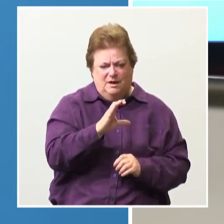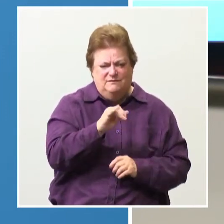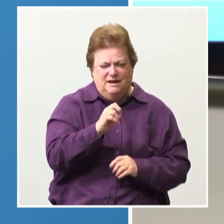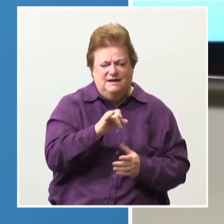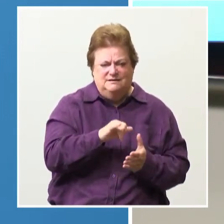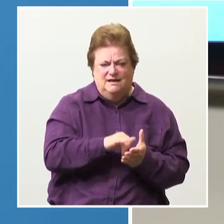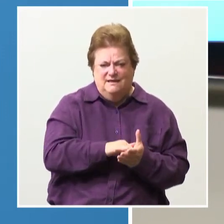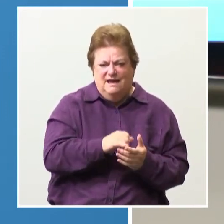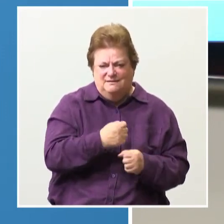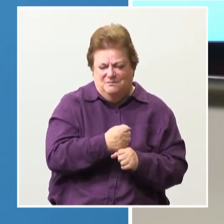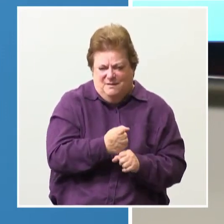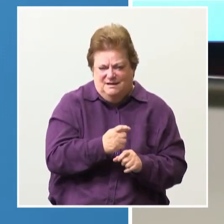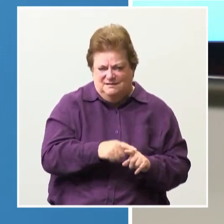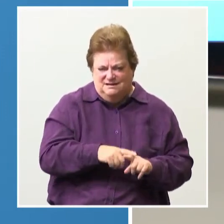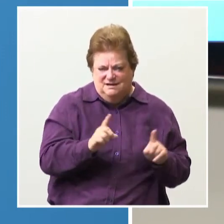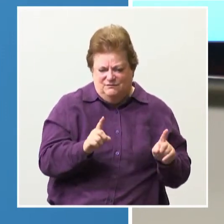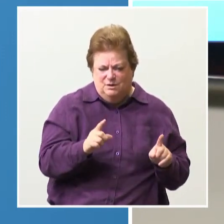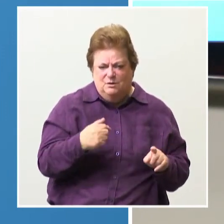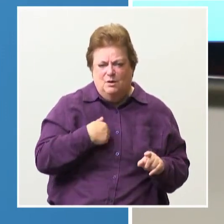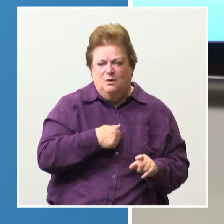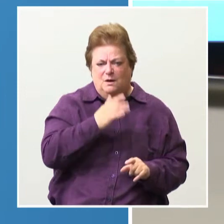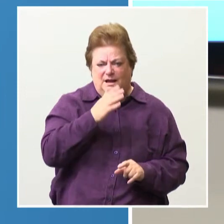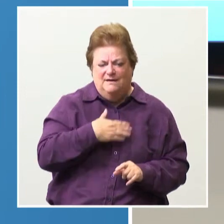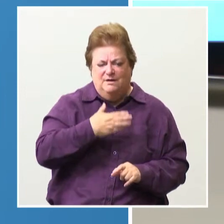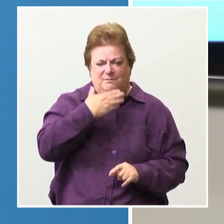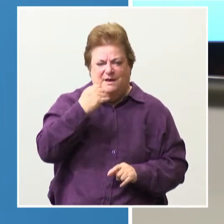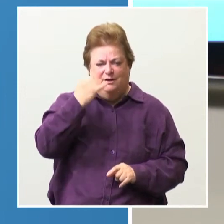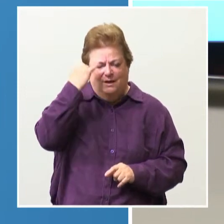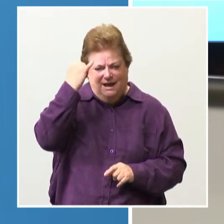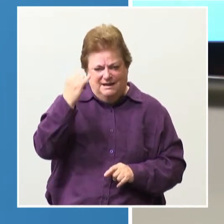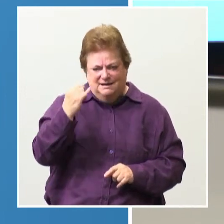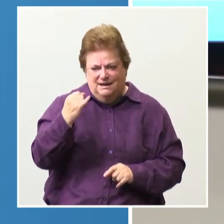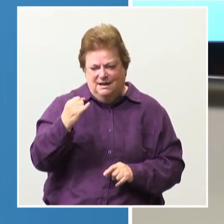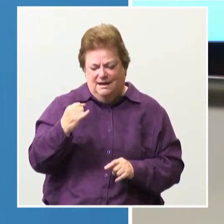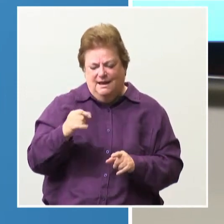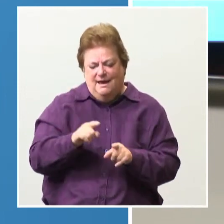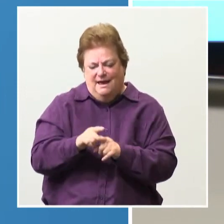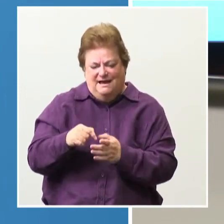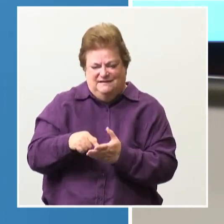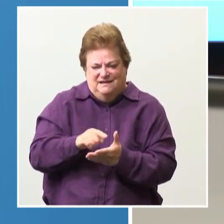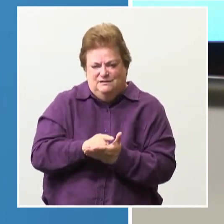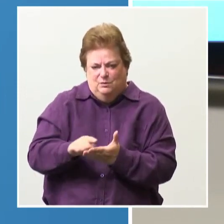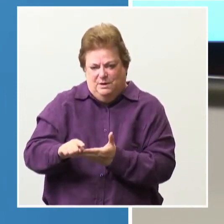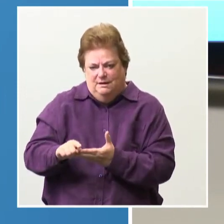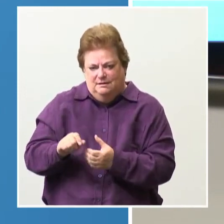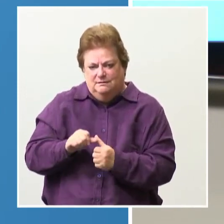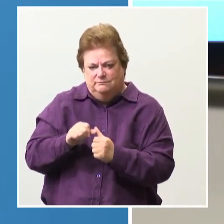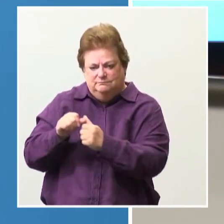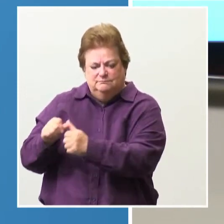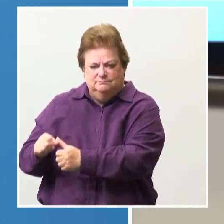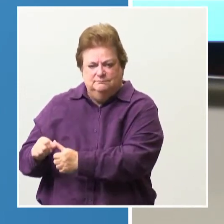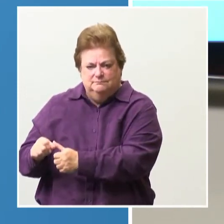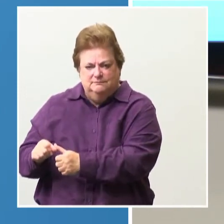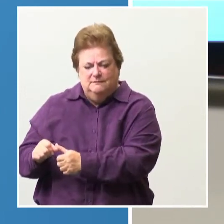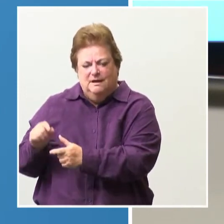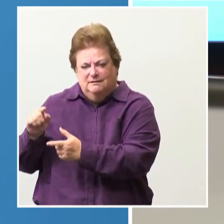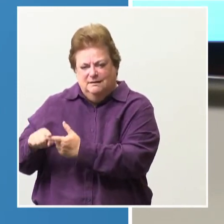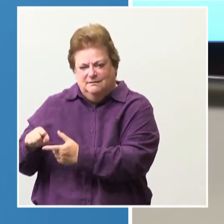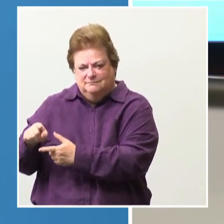think that's made a difference. I think we'll have a better idea towards, as this week goes forward, towards next